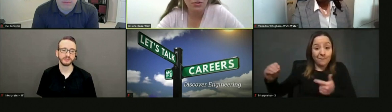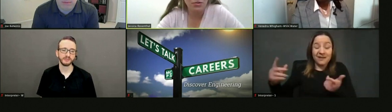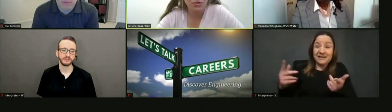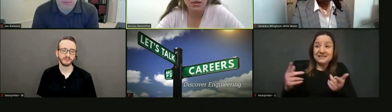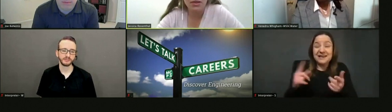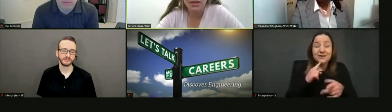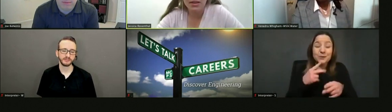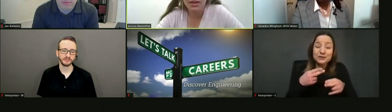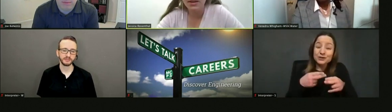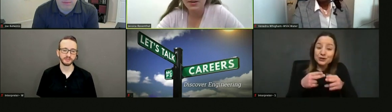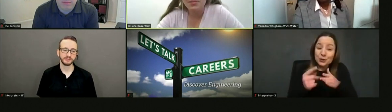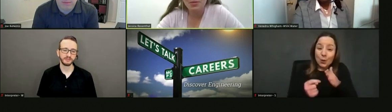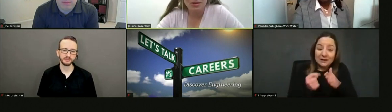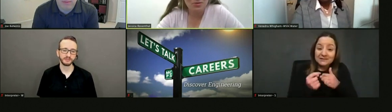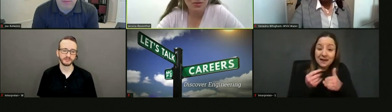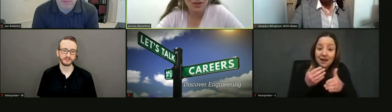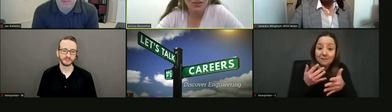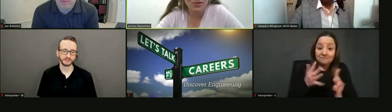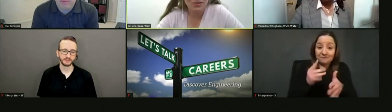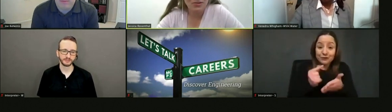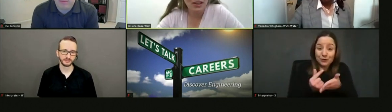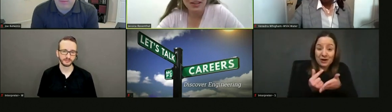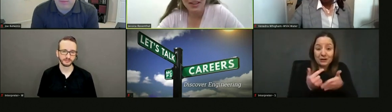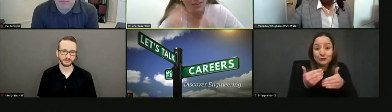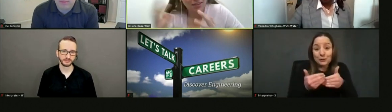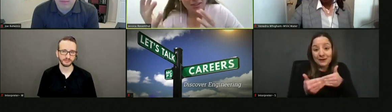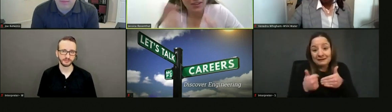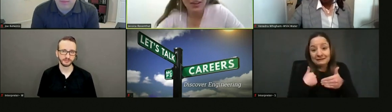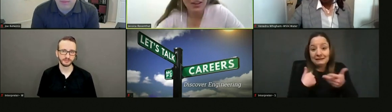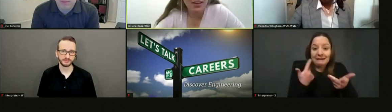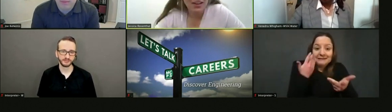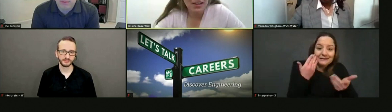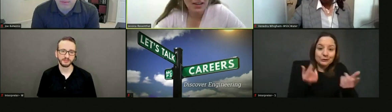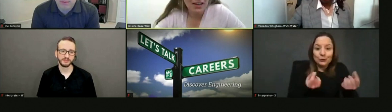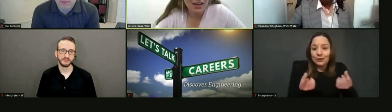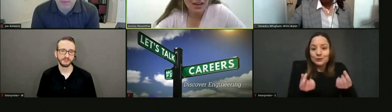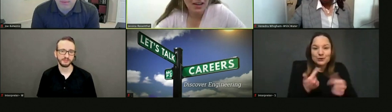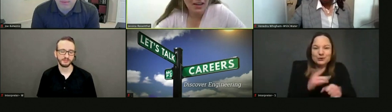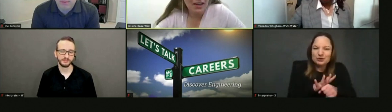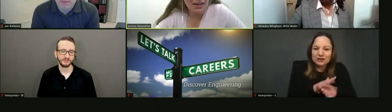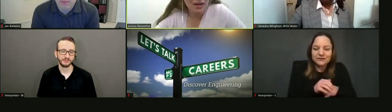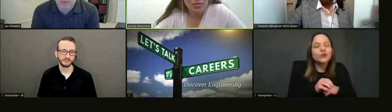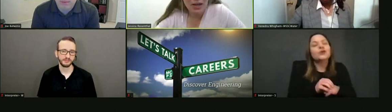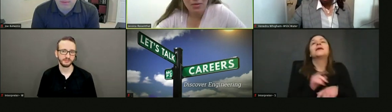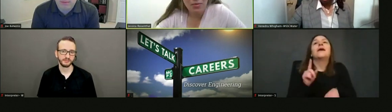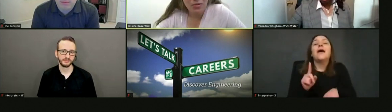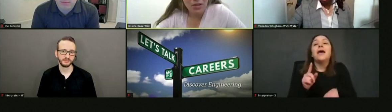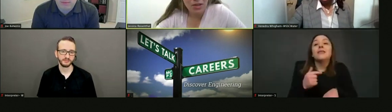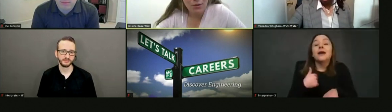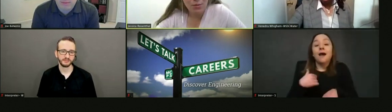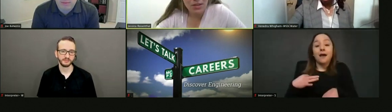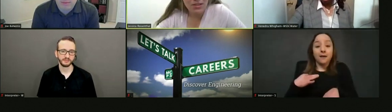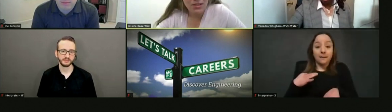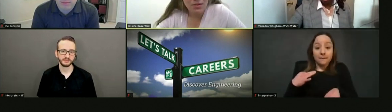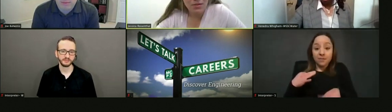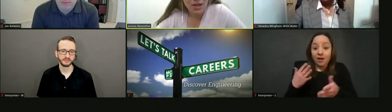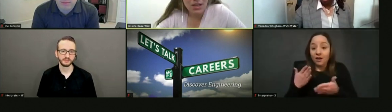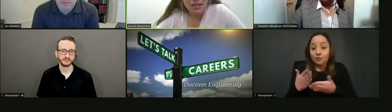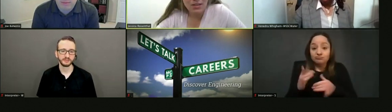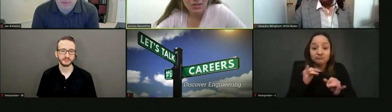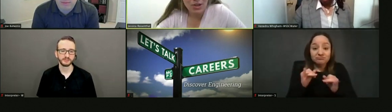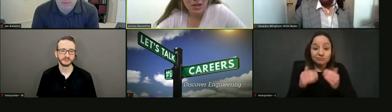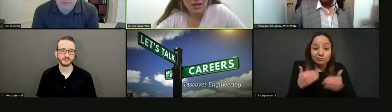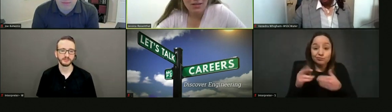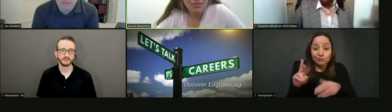know what I was going to do after school, which was very stressful. And then I applied and went through the interview process